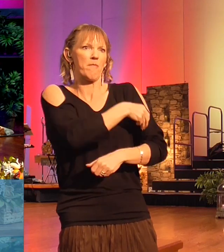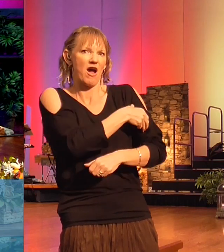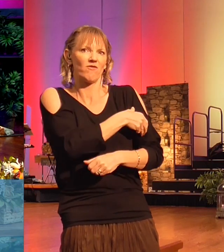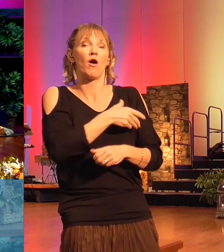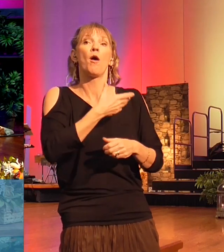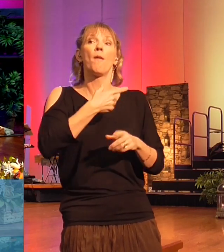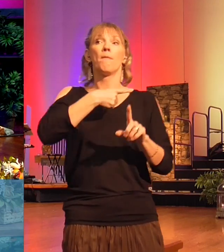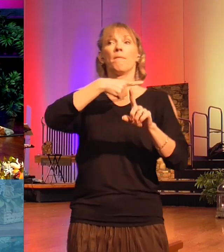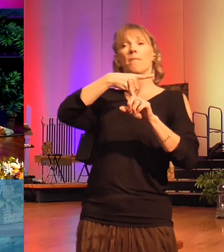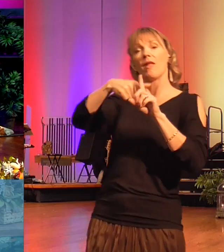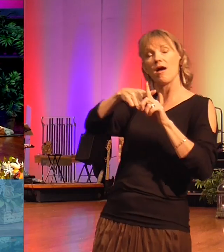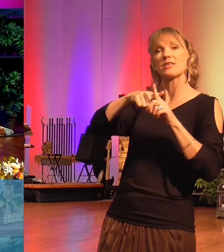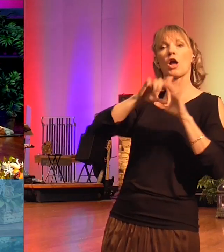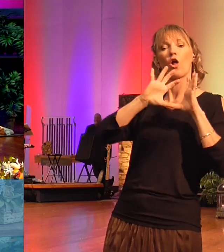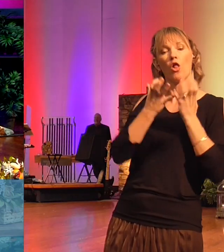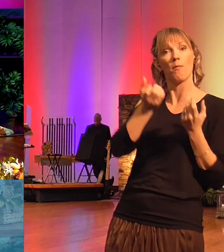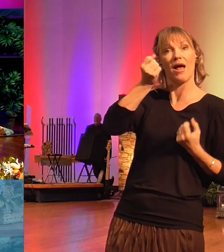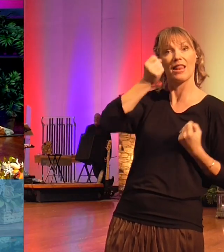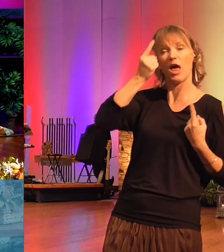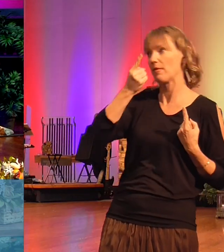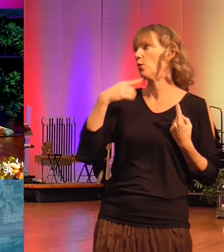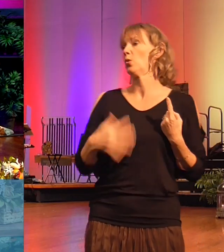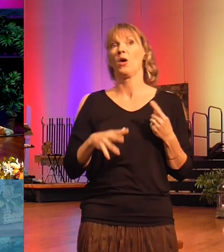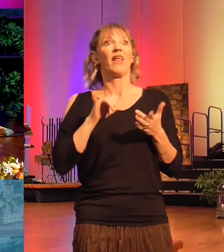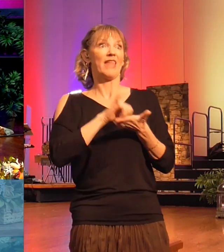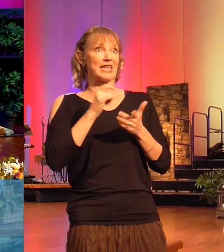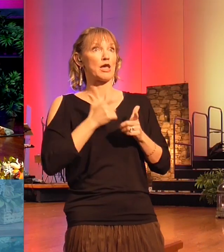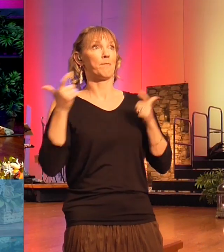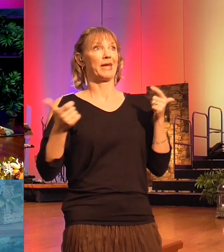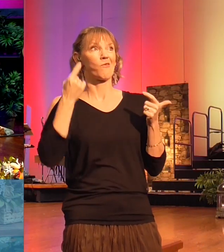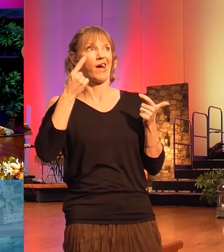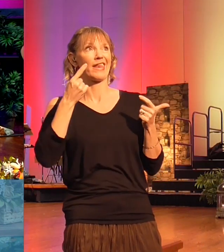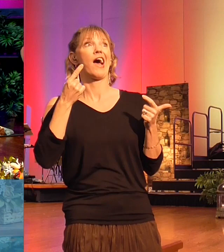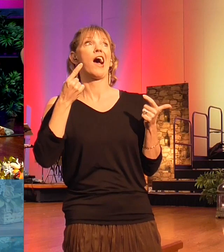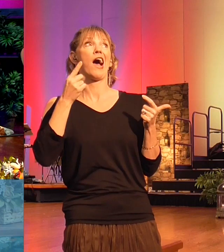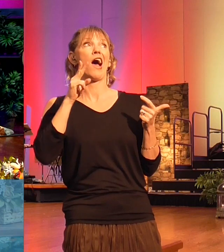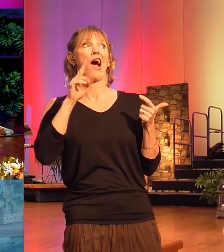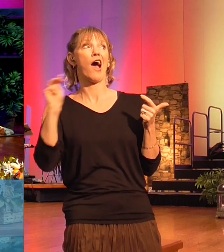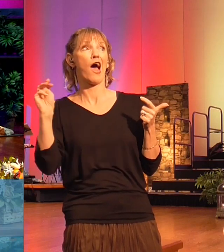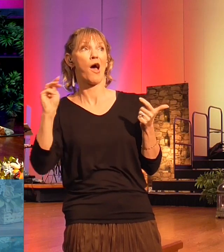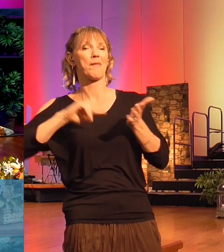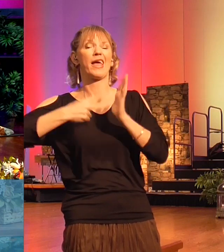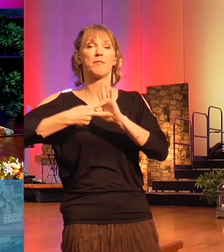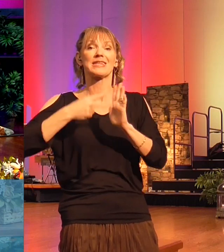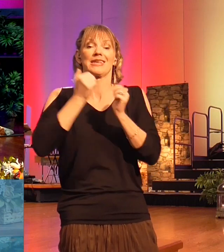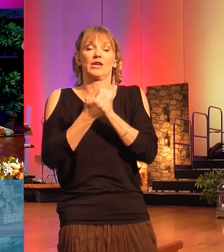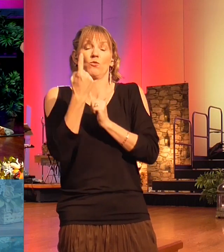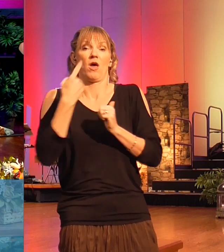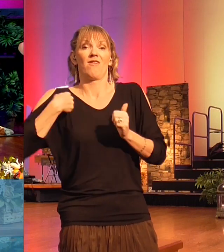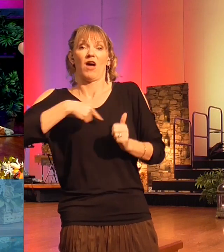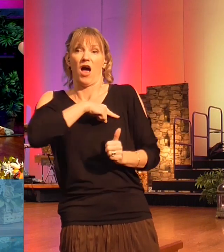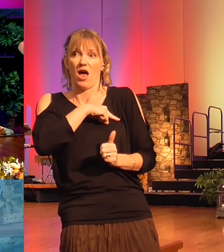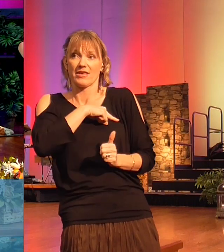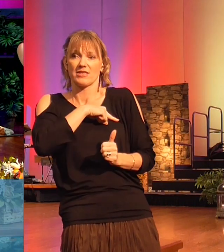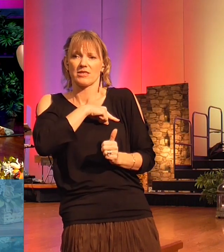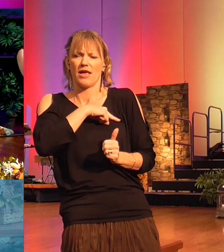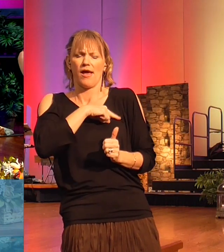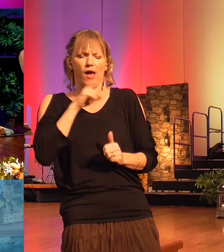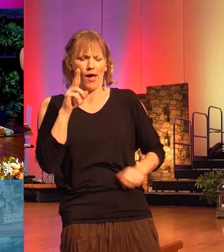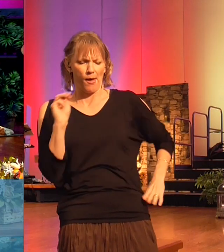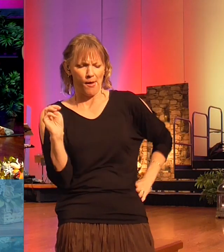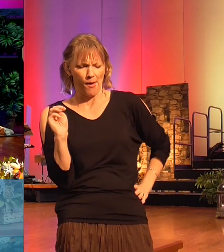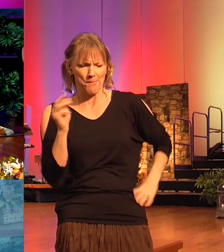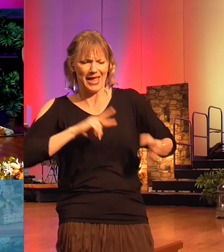enlightenment. Whew, that's a big one. It means that each one of us, it